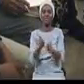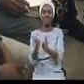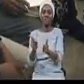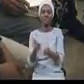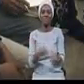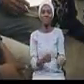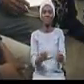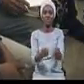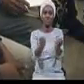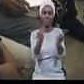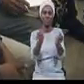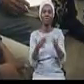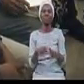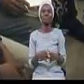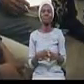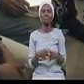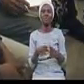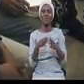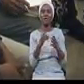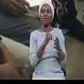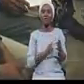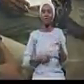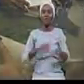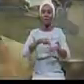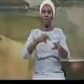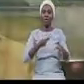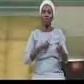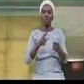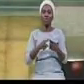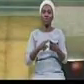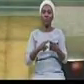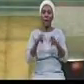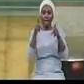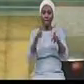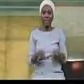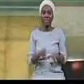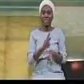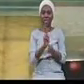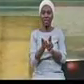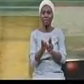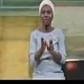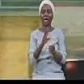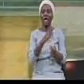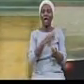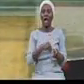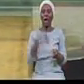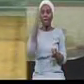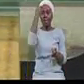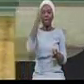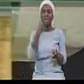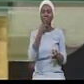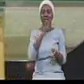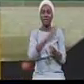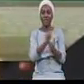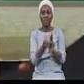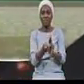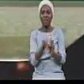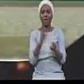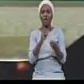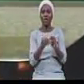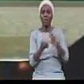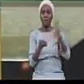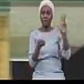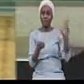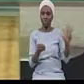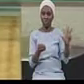one, personal repentance. Number two, parental repentance. Number three, the prince's